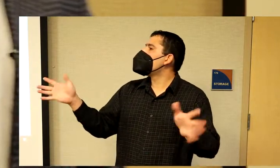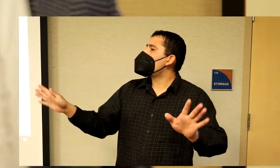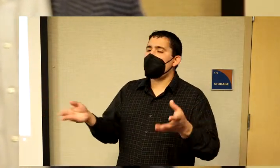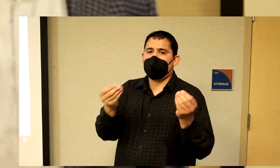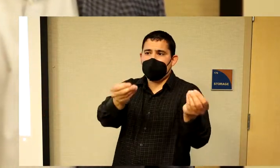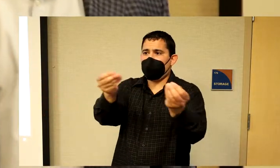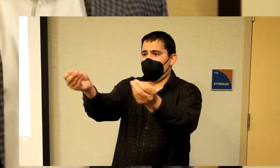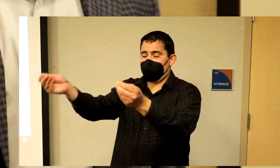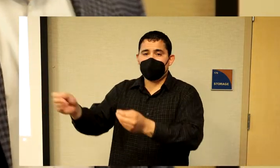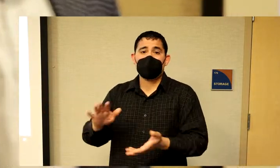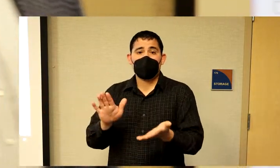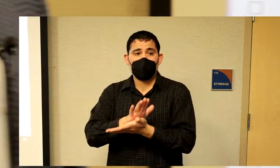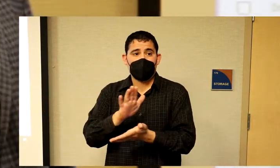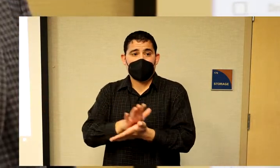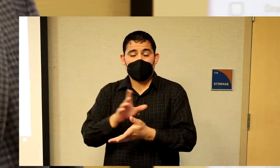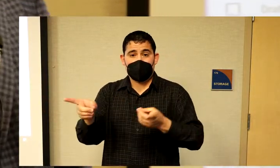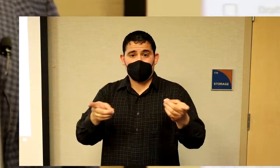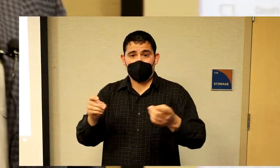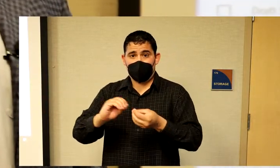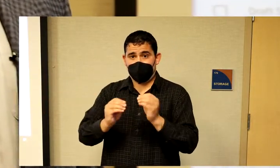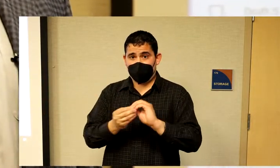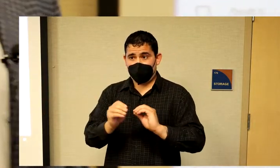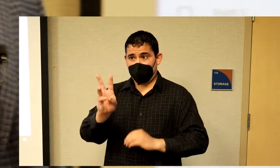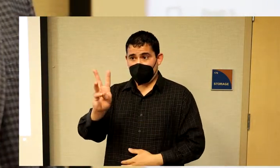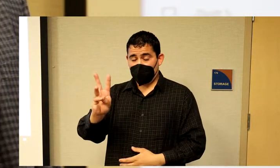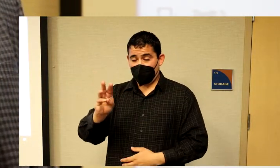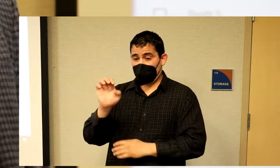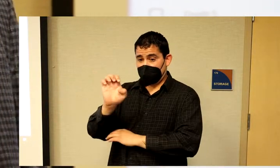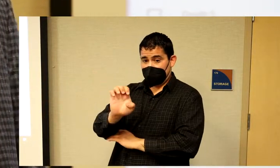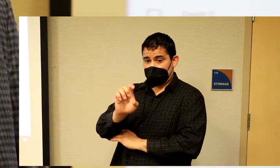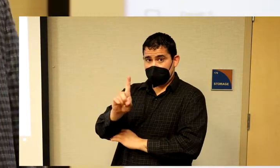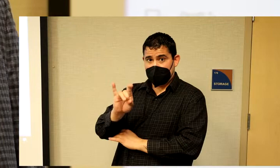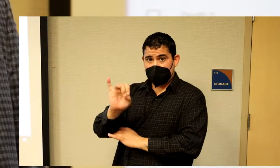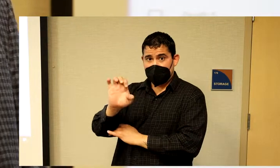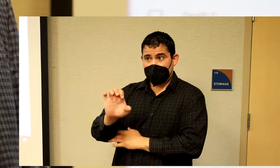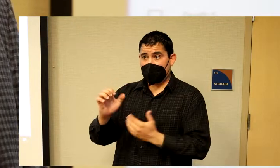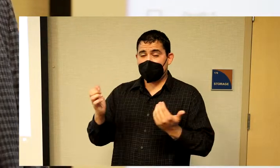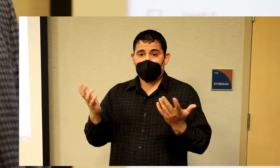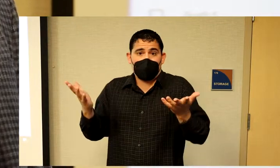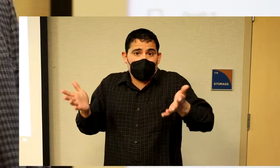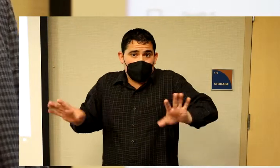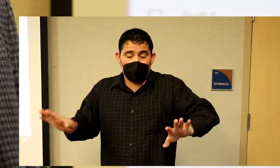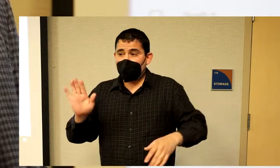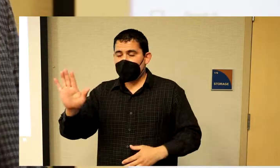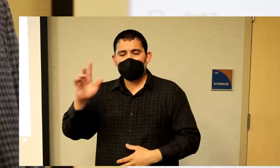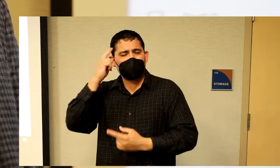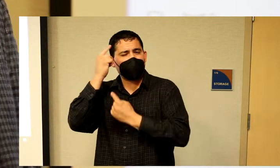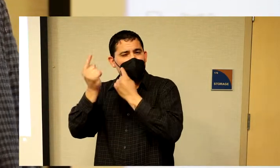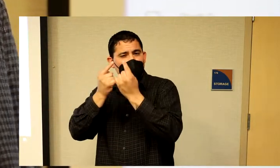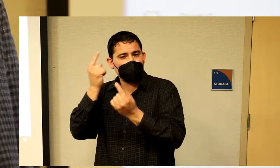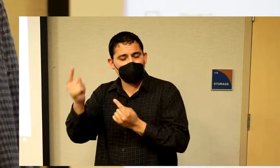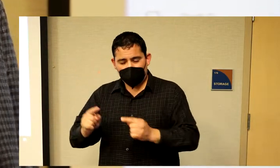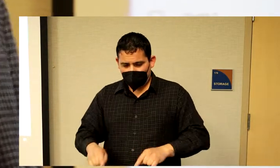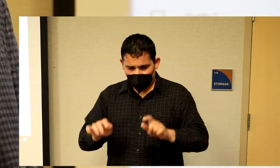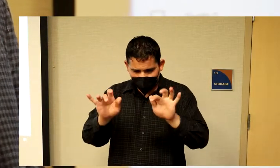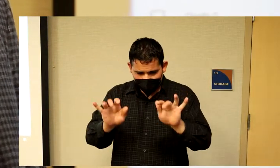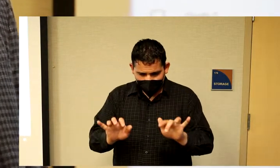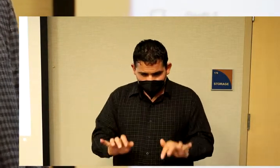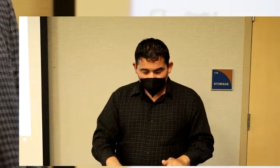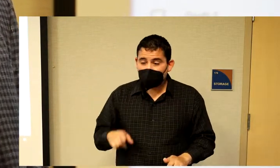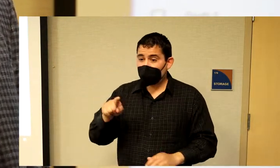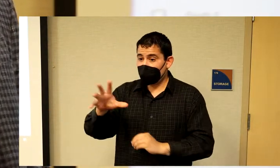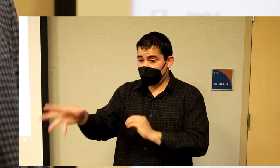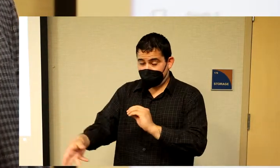map number 6 is Eddie took his thoughts that he came away from your last meeting and looked at number 6, and he said they might want to consider